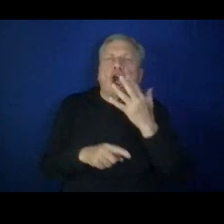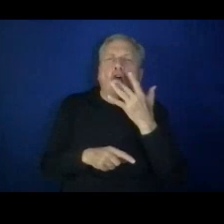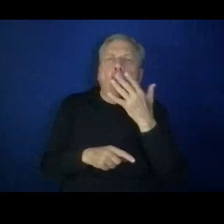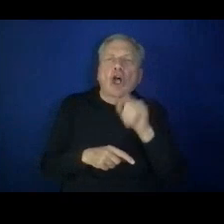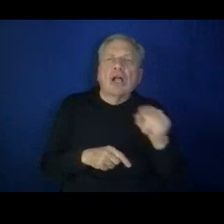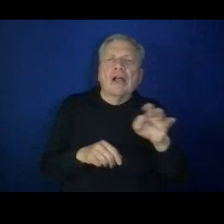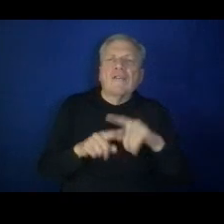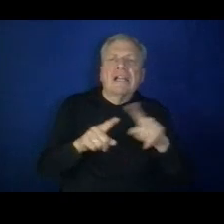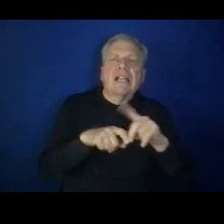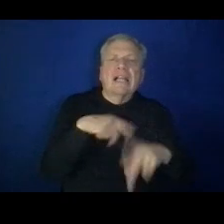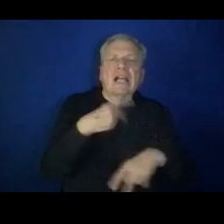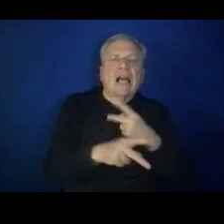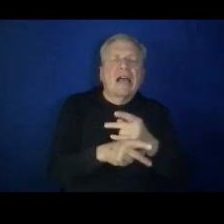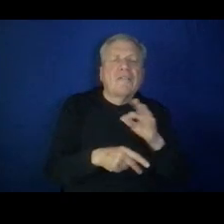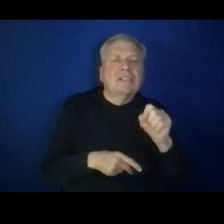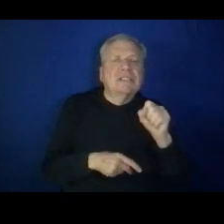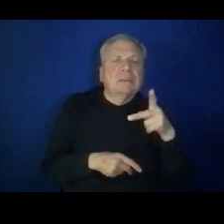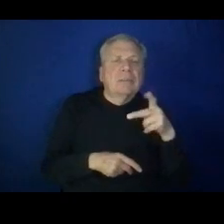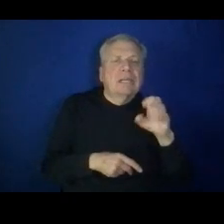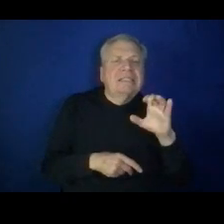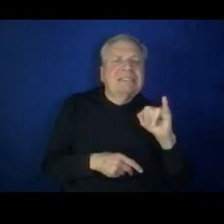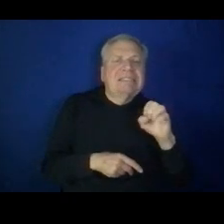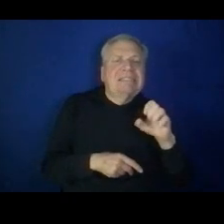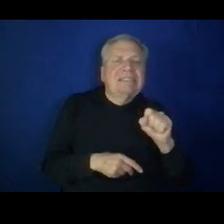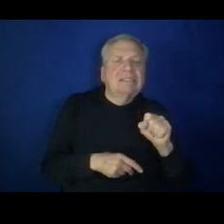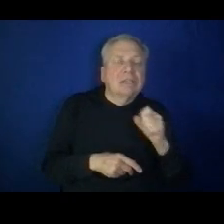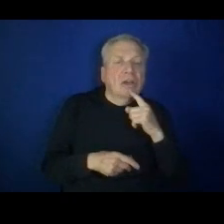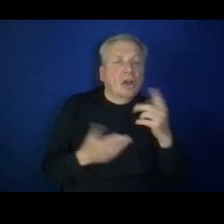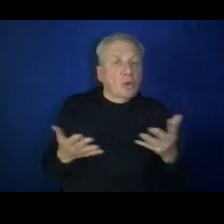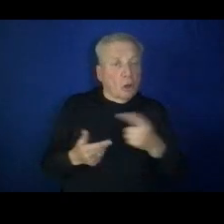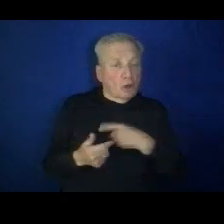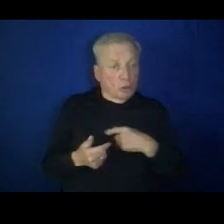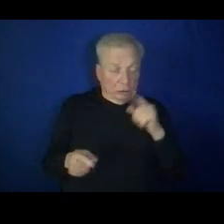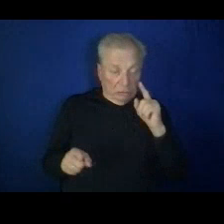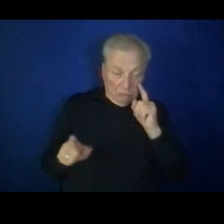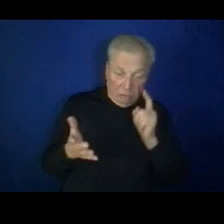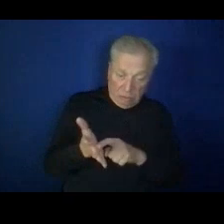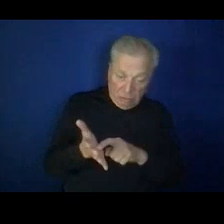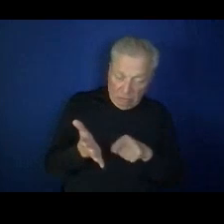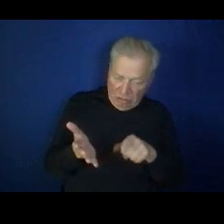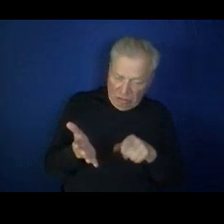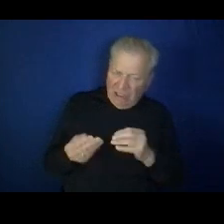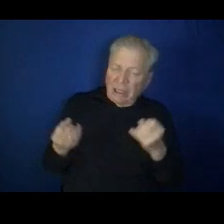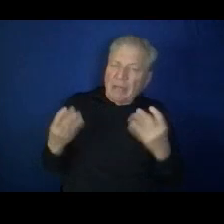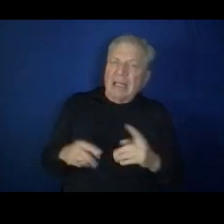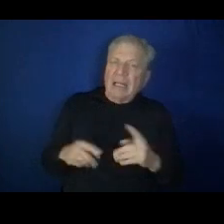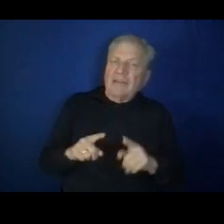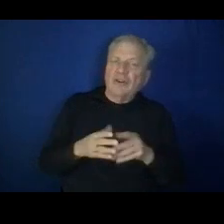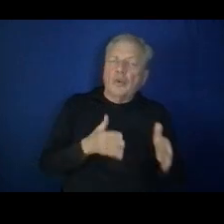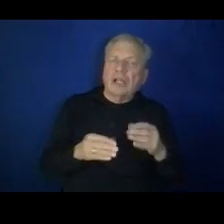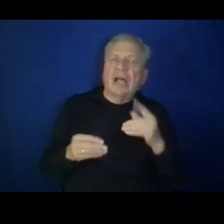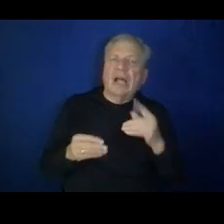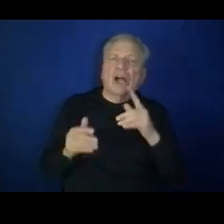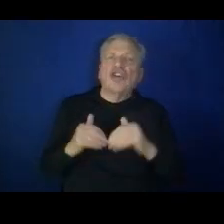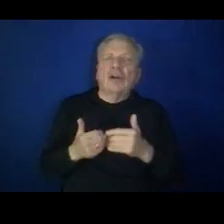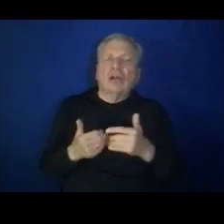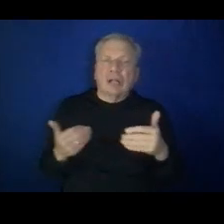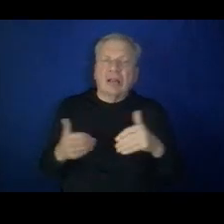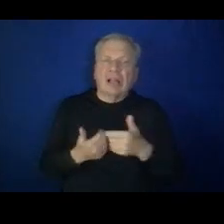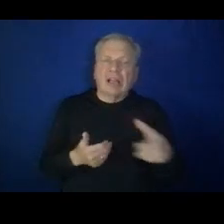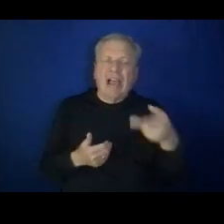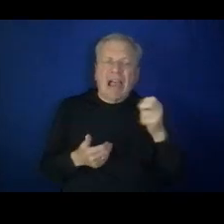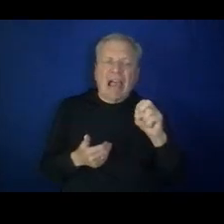invasive species. Ones that, we look at in different ways depending on who you are. I'm sure Heidi will speak to it later